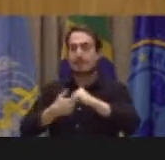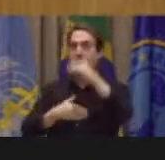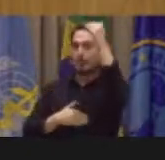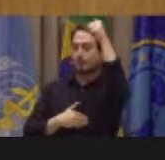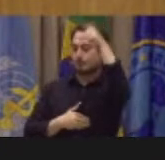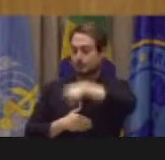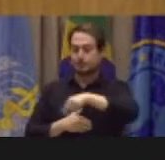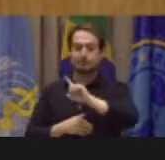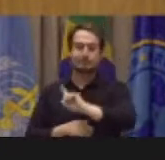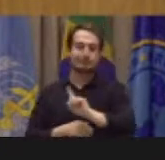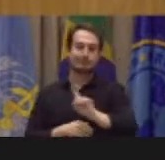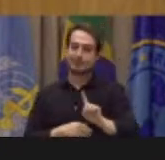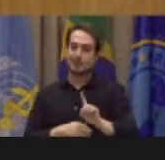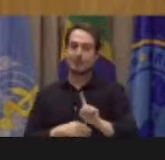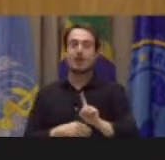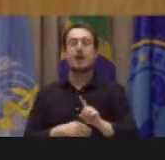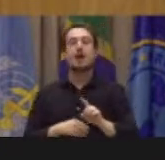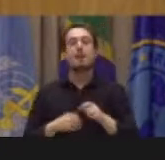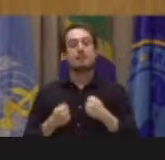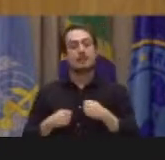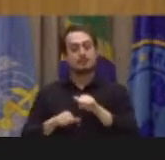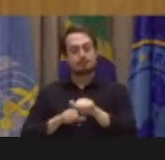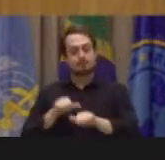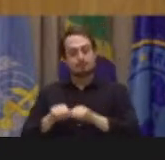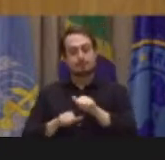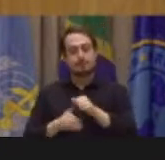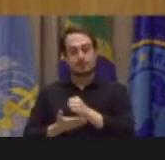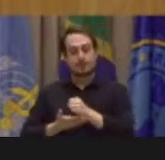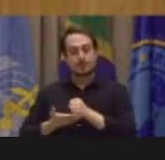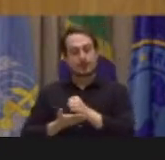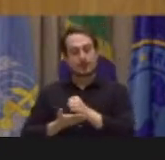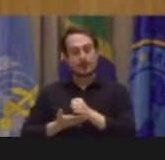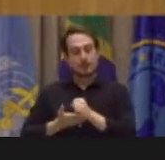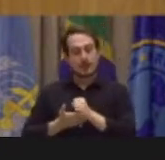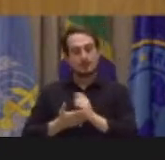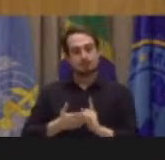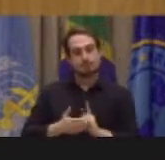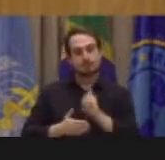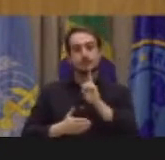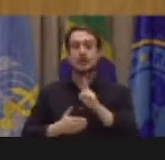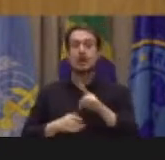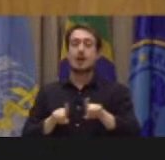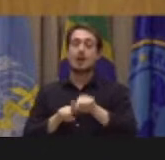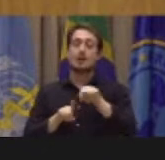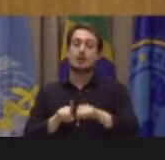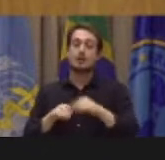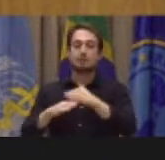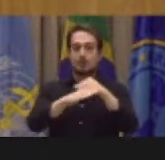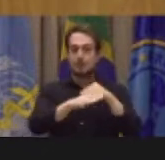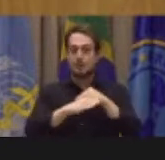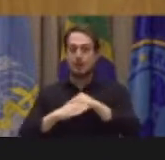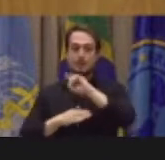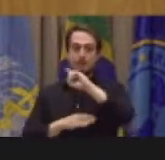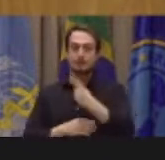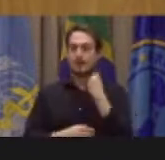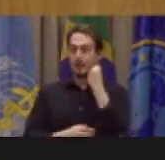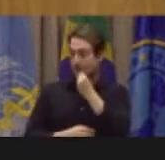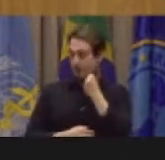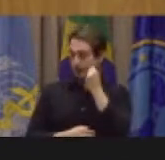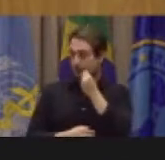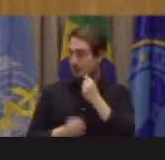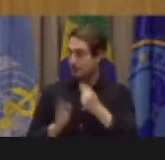up, down, is never top down. We need to stop and do it bottom up. So I believe that these